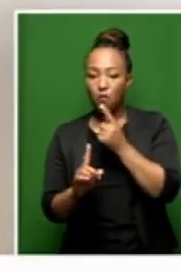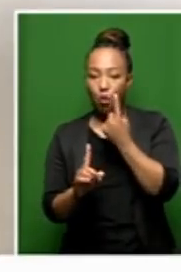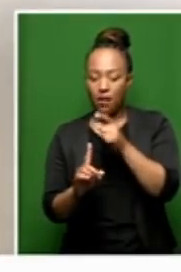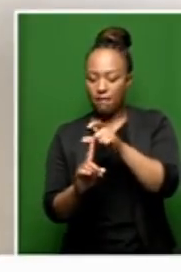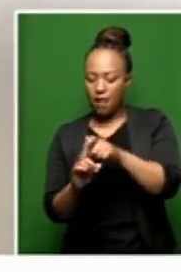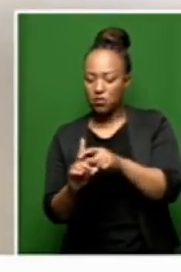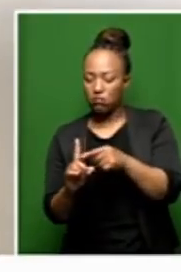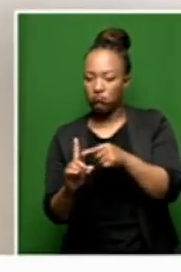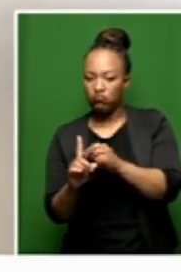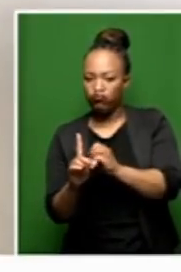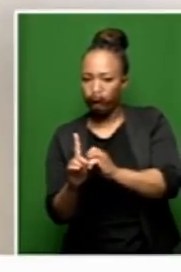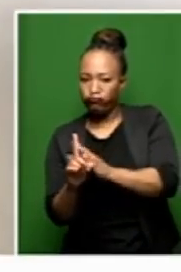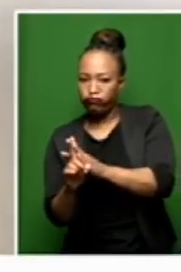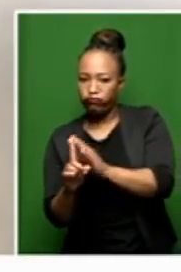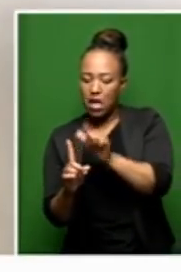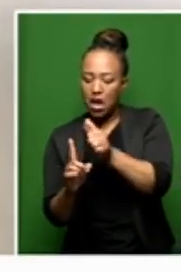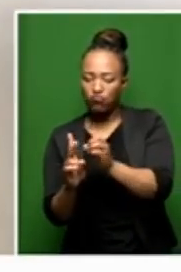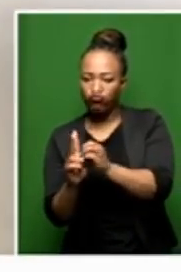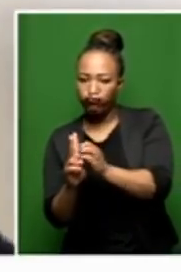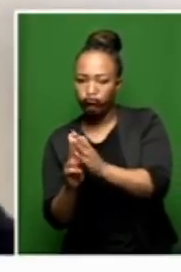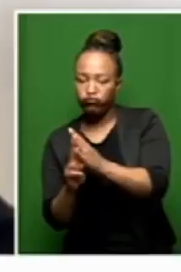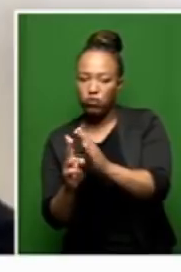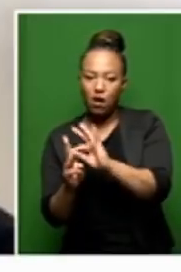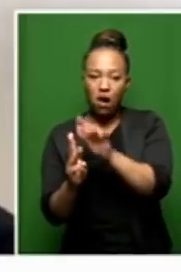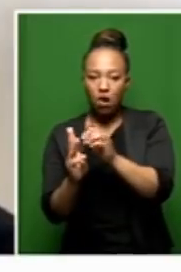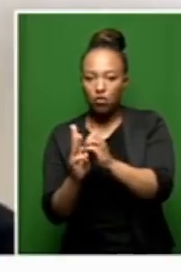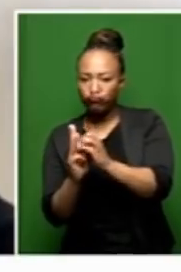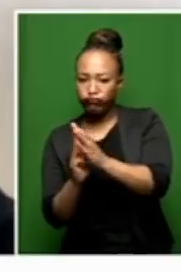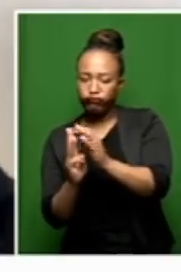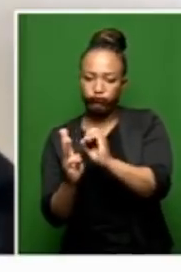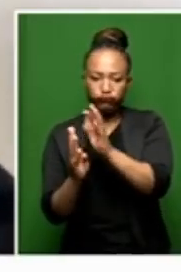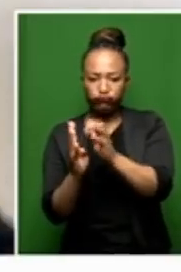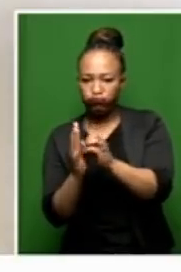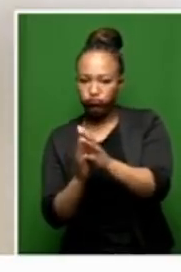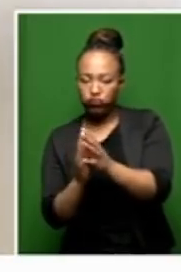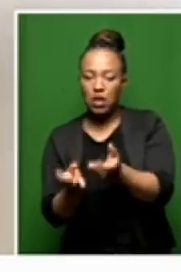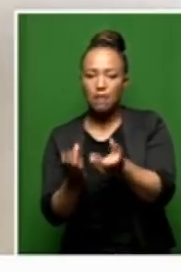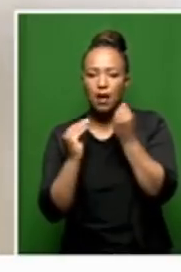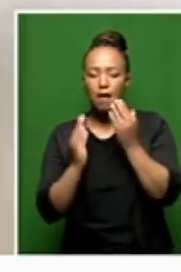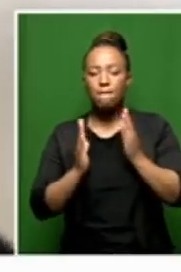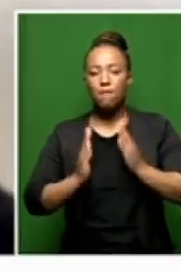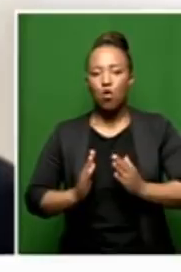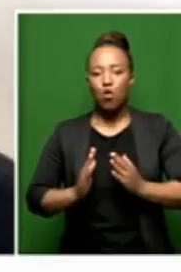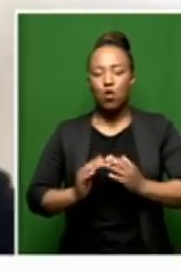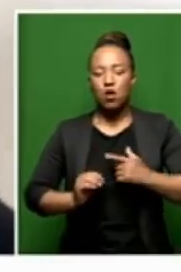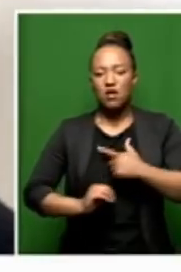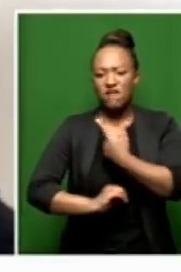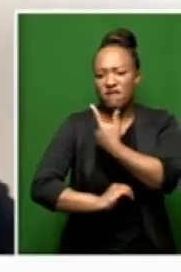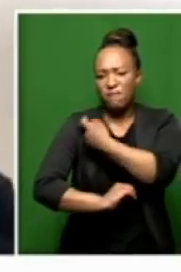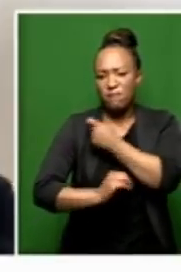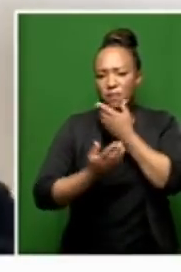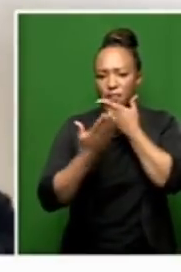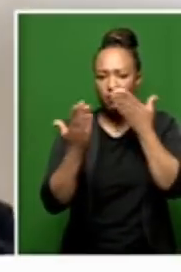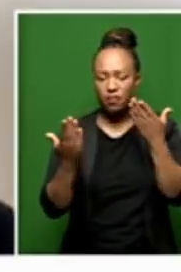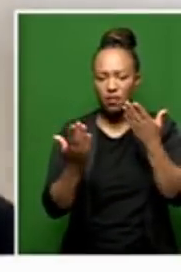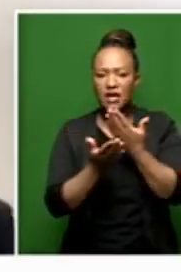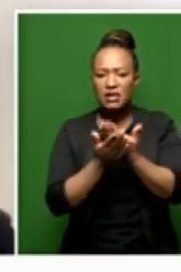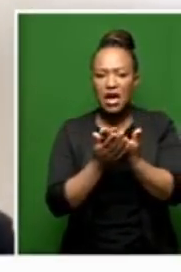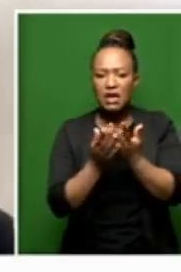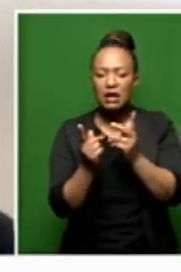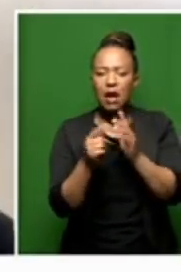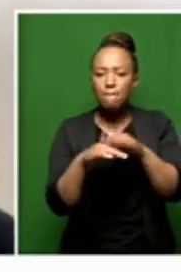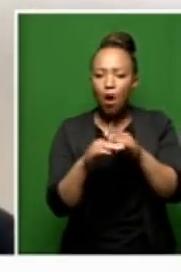contagious and it is moving, and it finds a body where it is not vaccinated, it can sit and hide and start